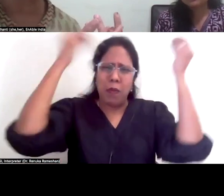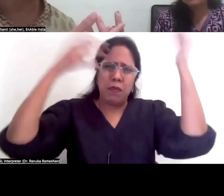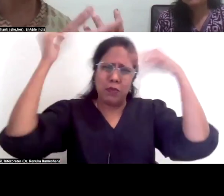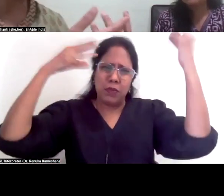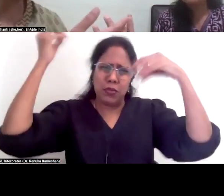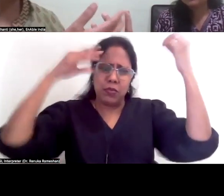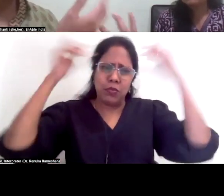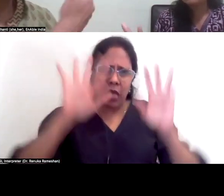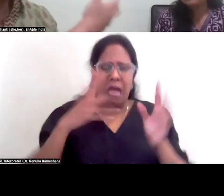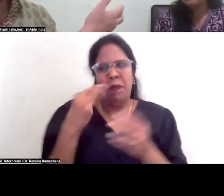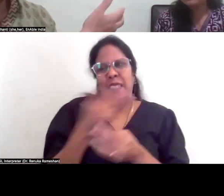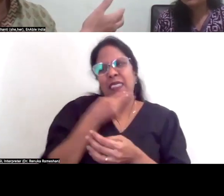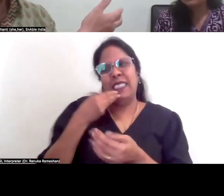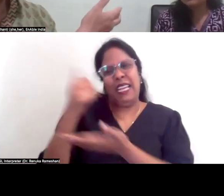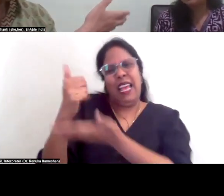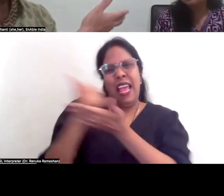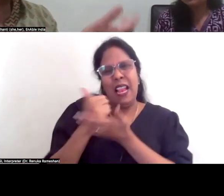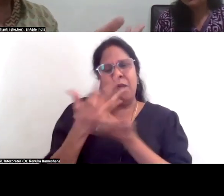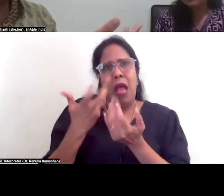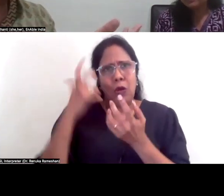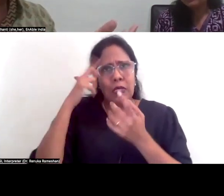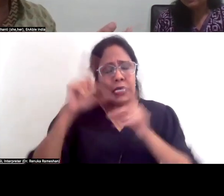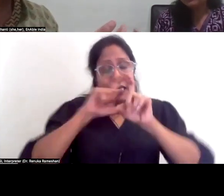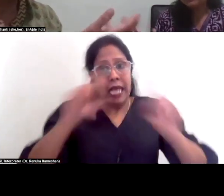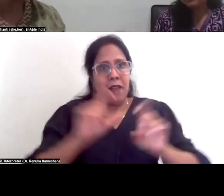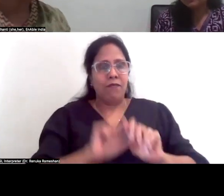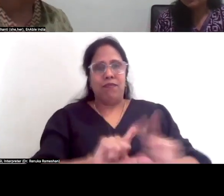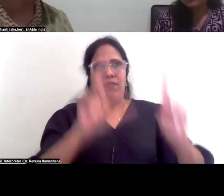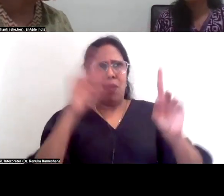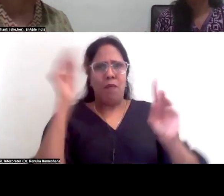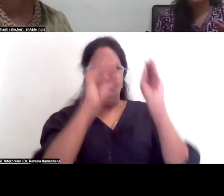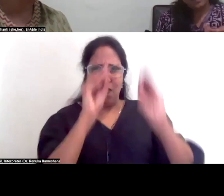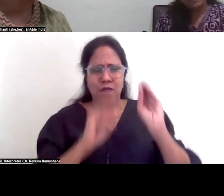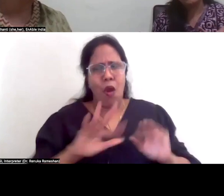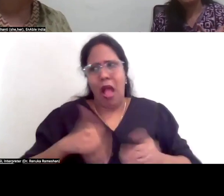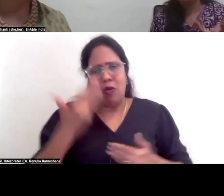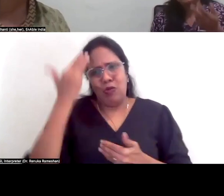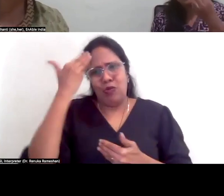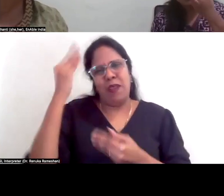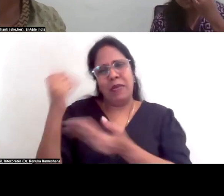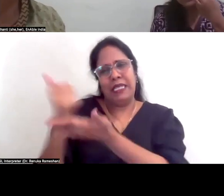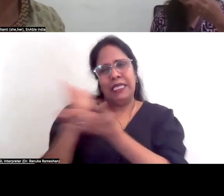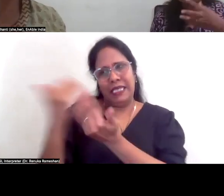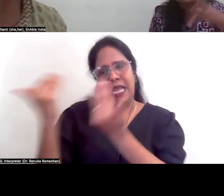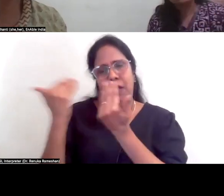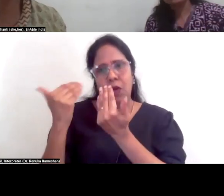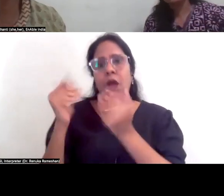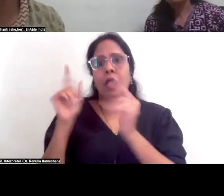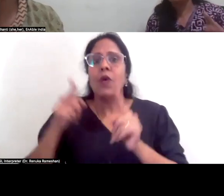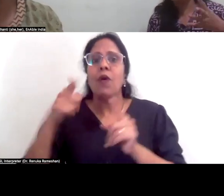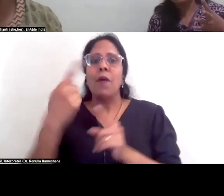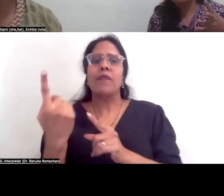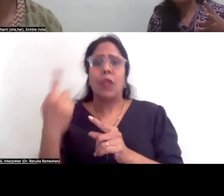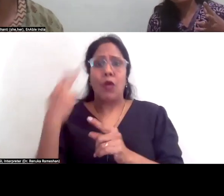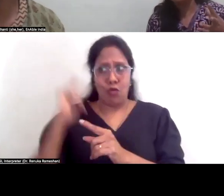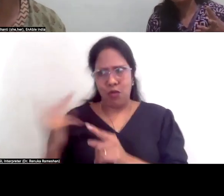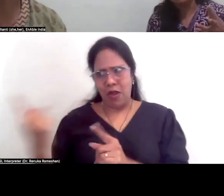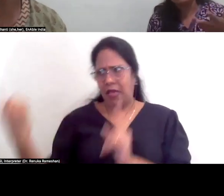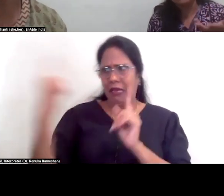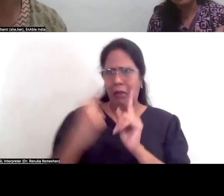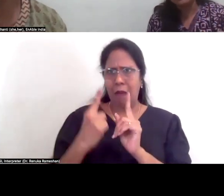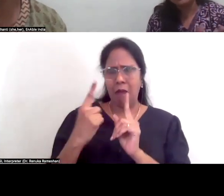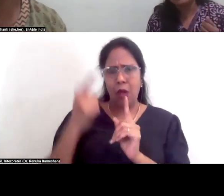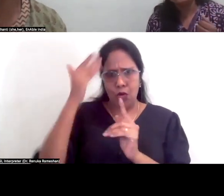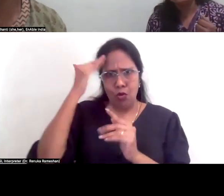help. Right? So I think when you came in, it's not that you knew the answer. I think when we came in, actually, there were a couple of people who